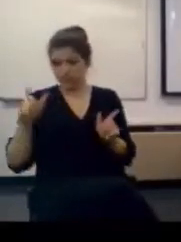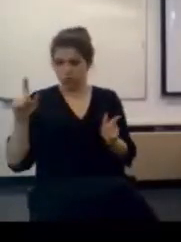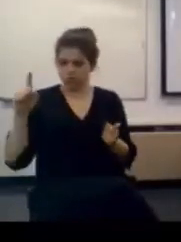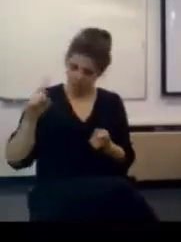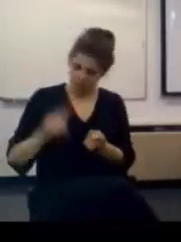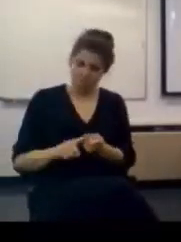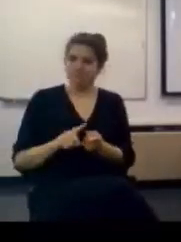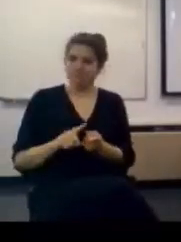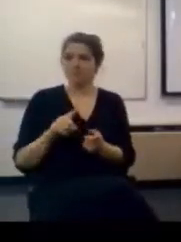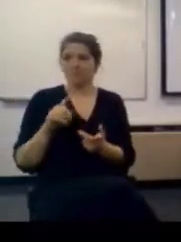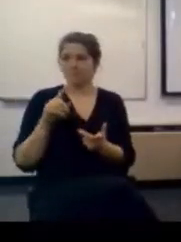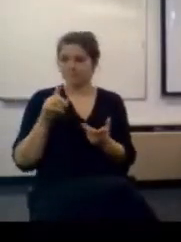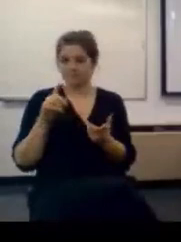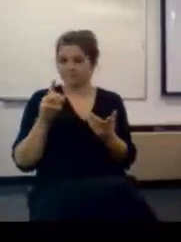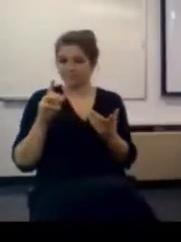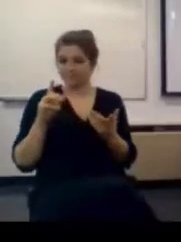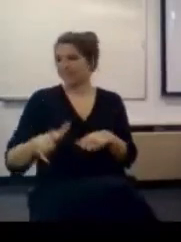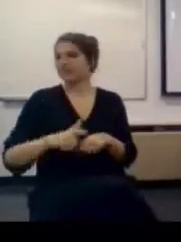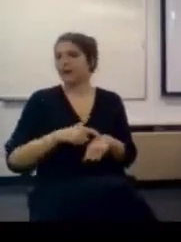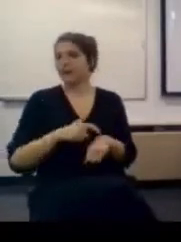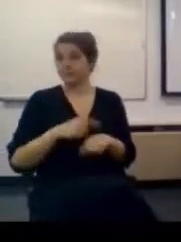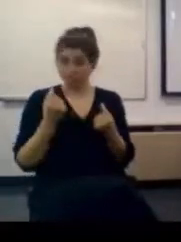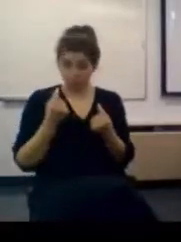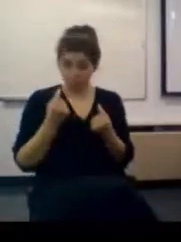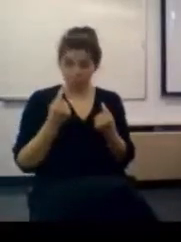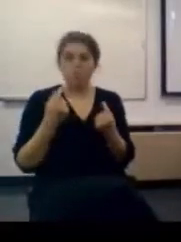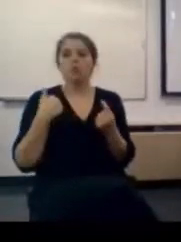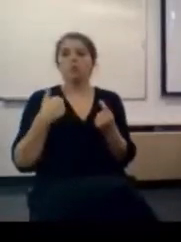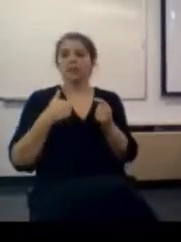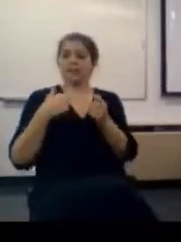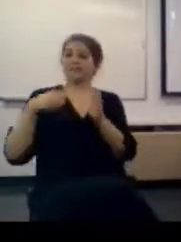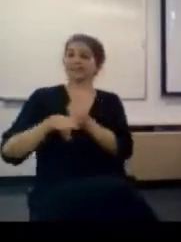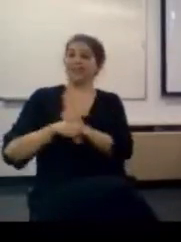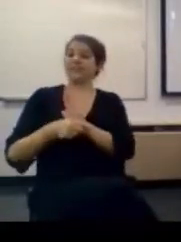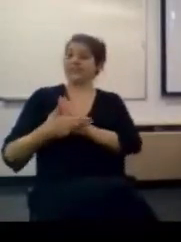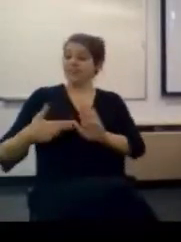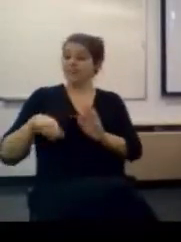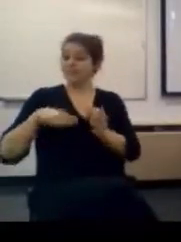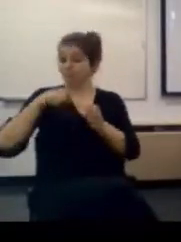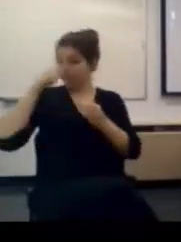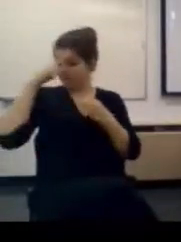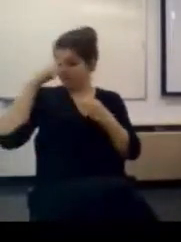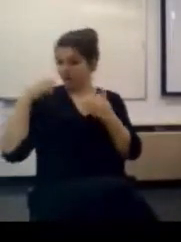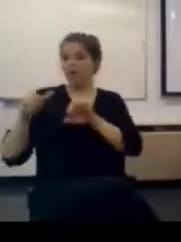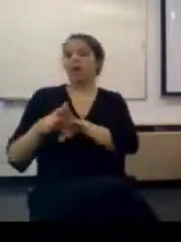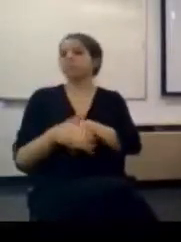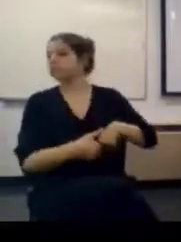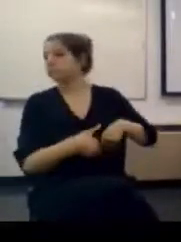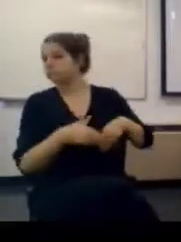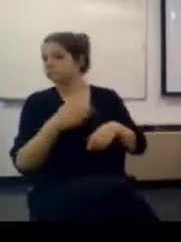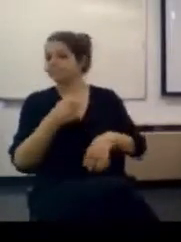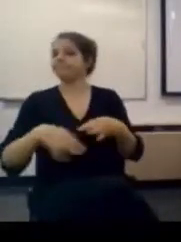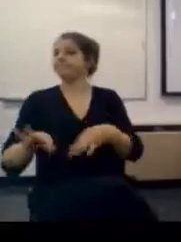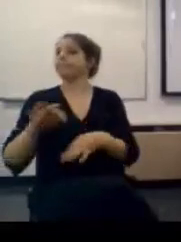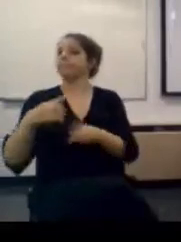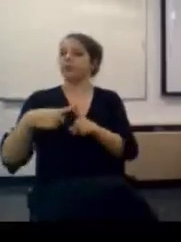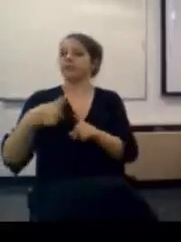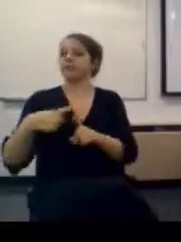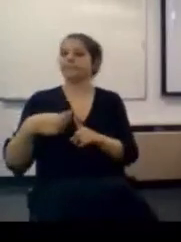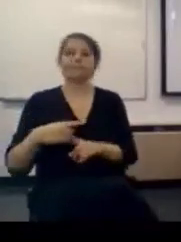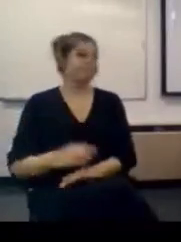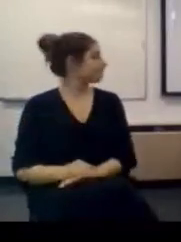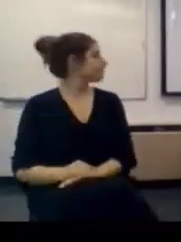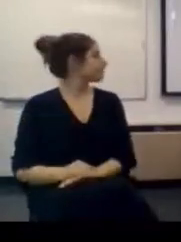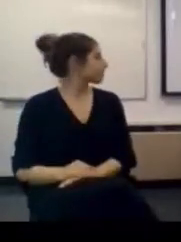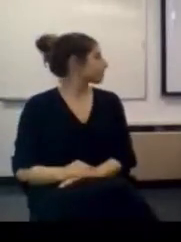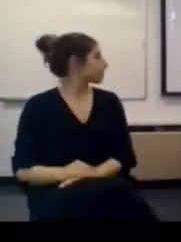time. We need to, right, shrink that amount of time, and the way we do it is to remove the stigma and the mysticism that's around mental illness.